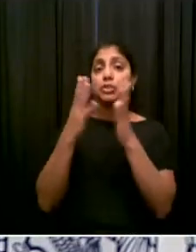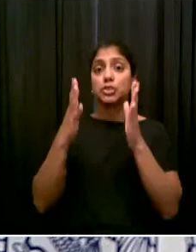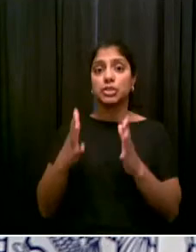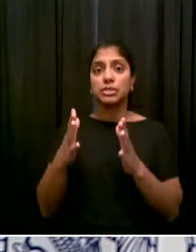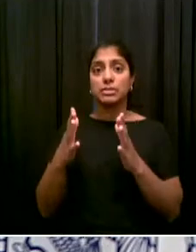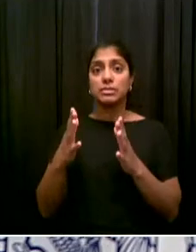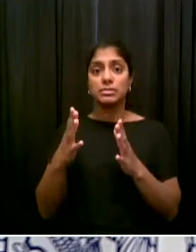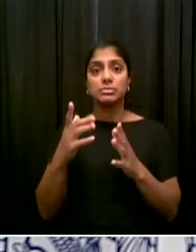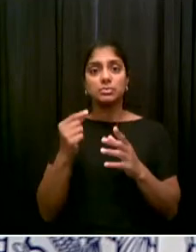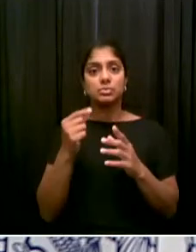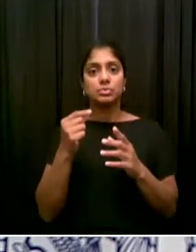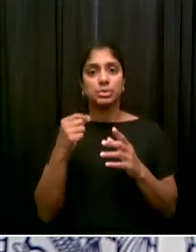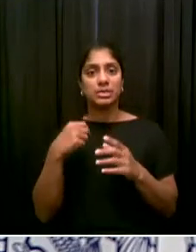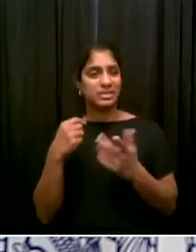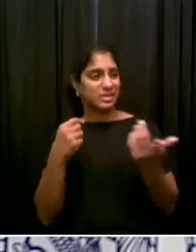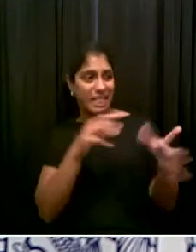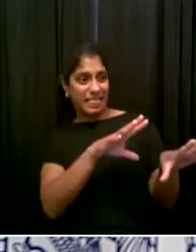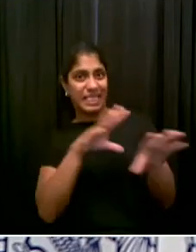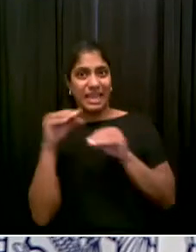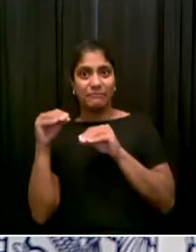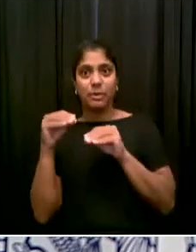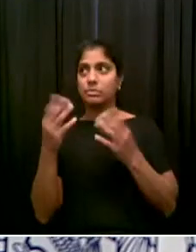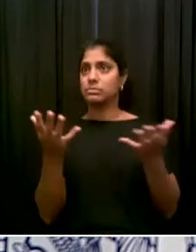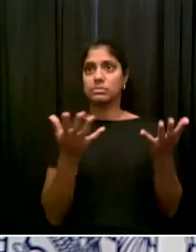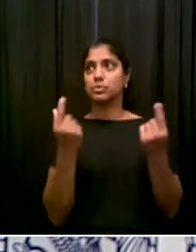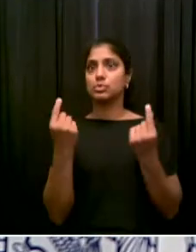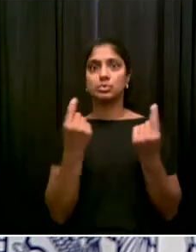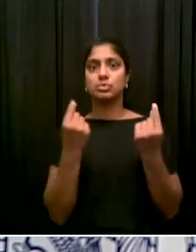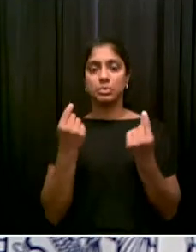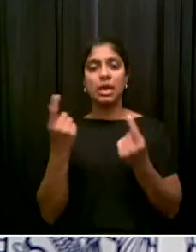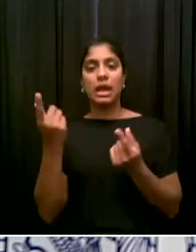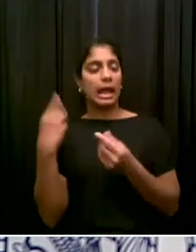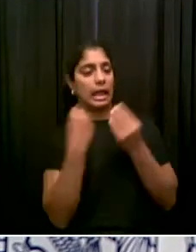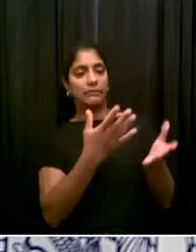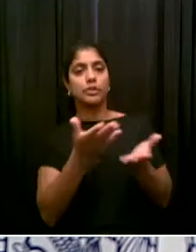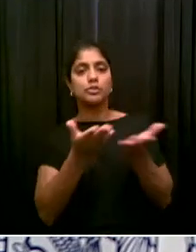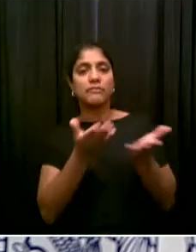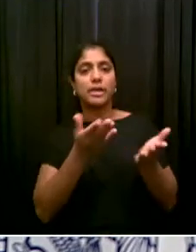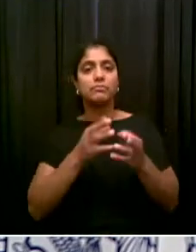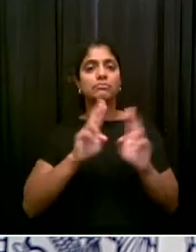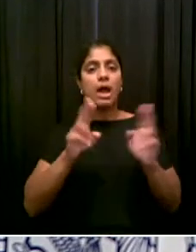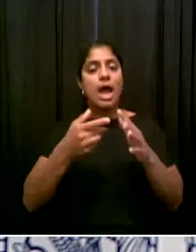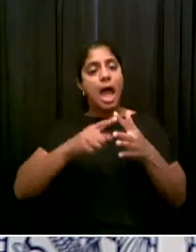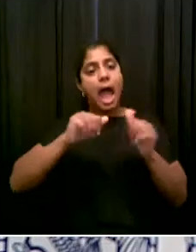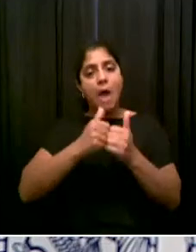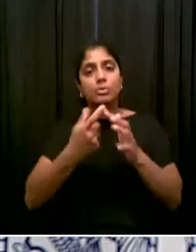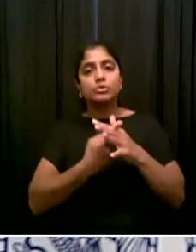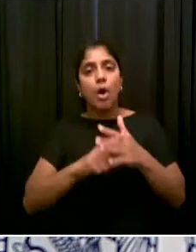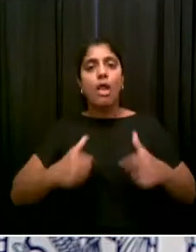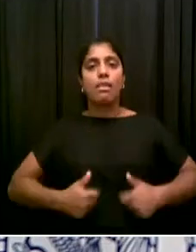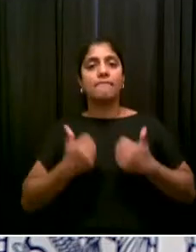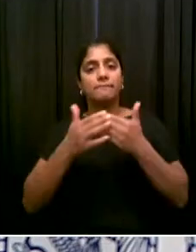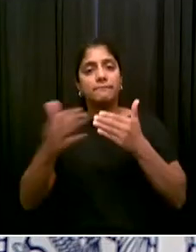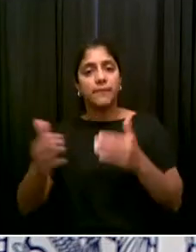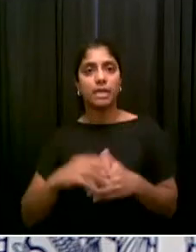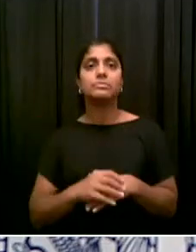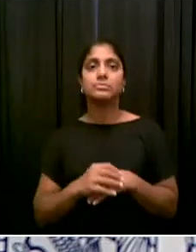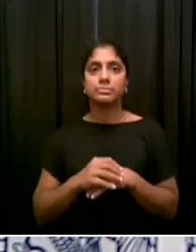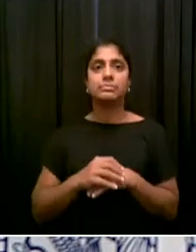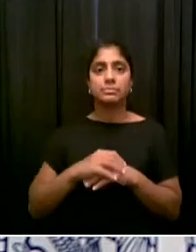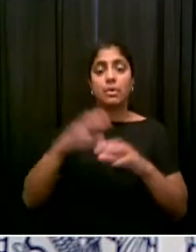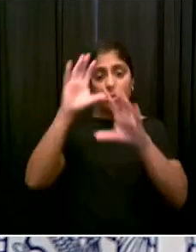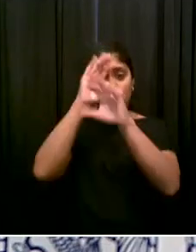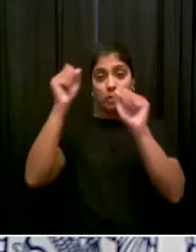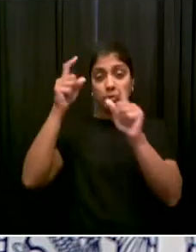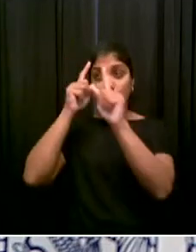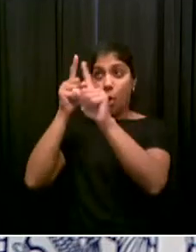talking today. I remember the first conversation we had in 2014 on this topic. Change and reform, long needed. In the city, with folks